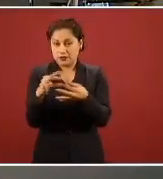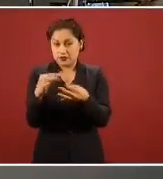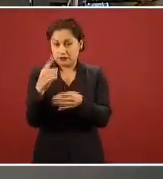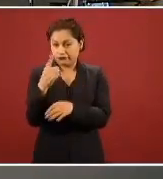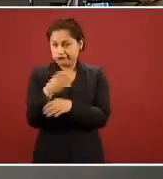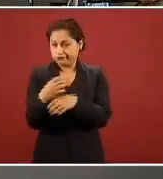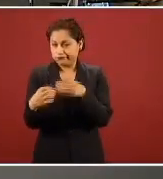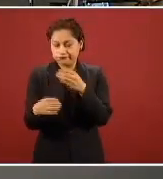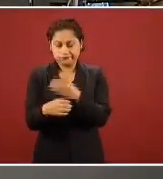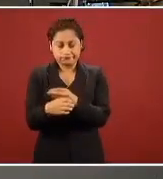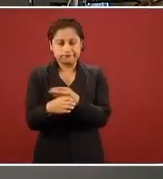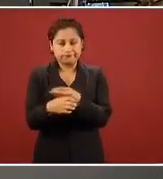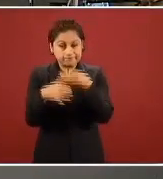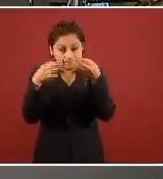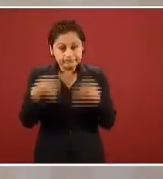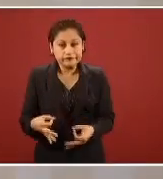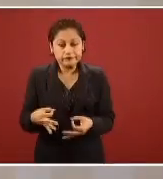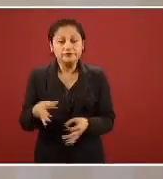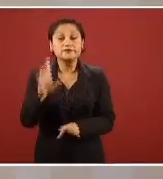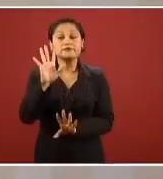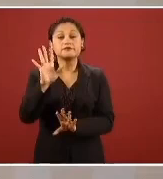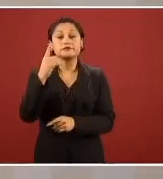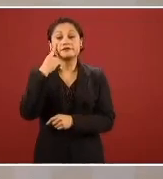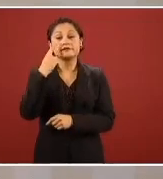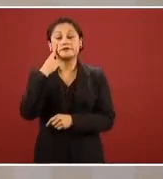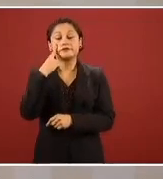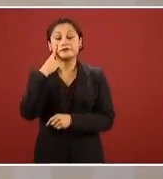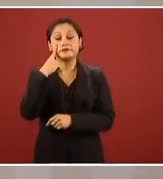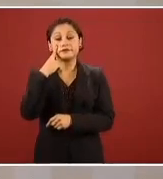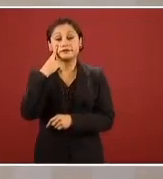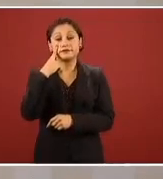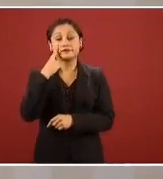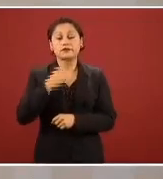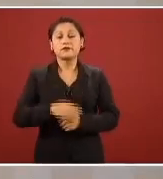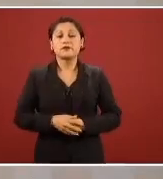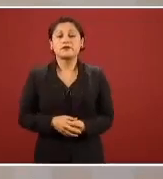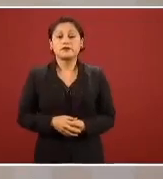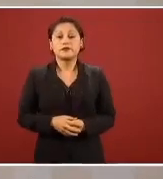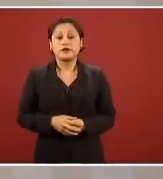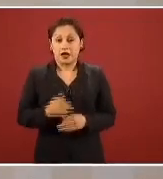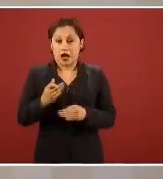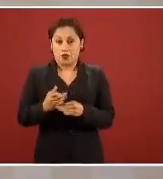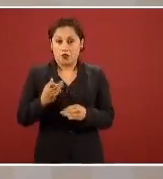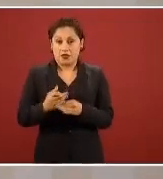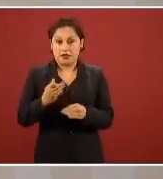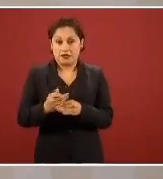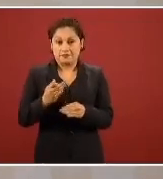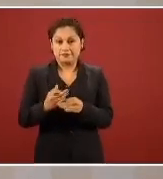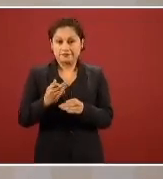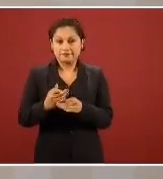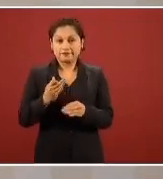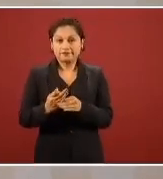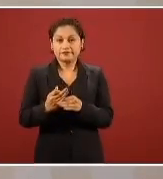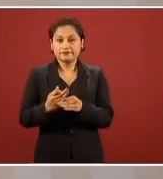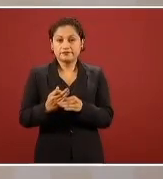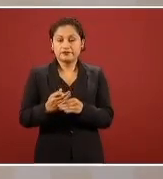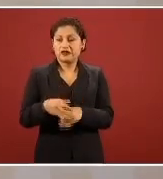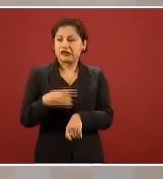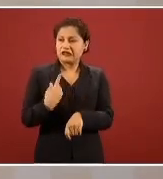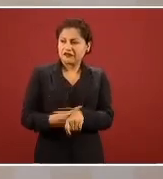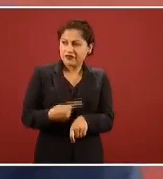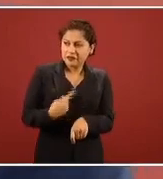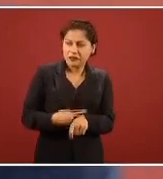facts. En este año, in this year, por el coronavirus, entre otros factores, because